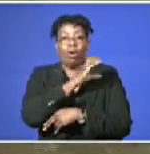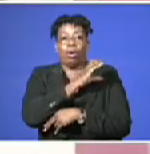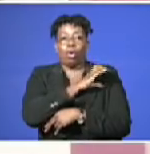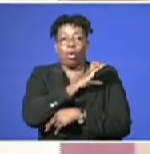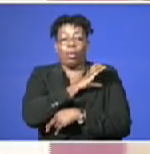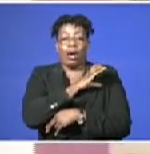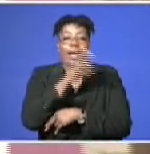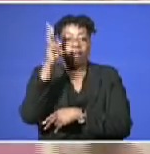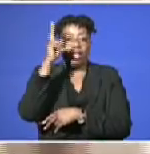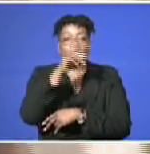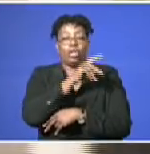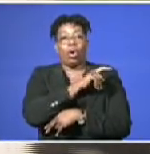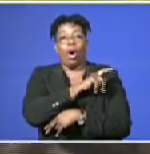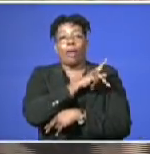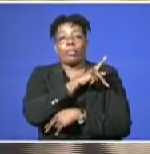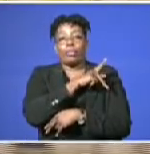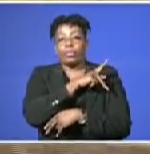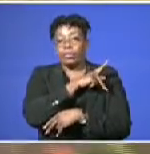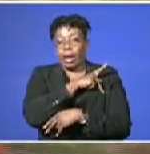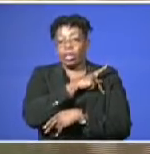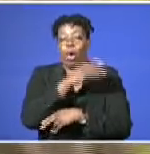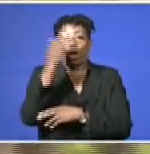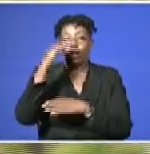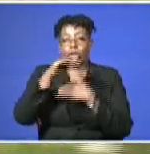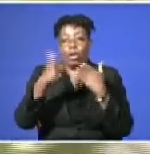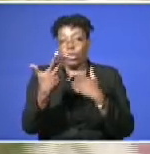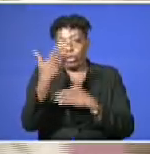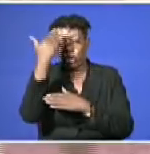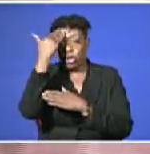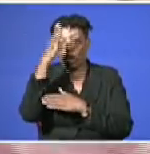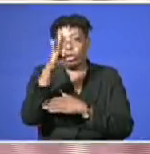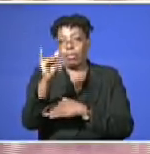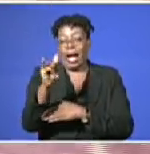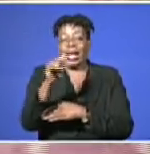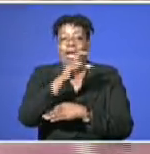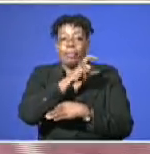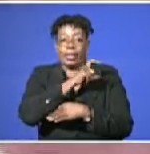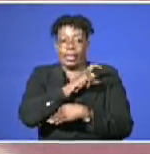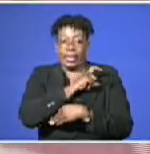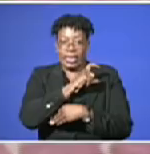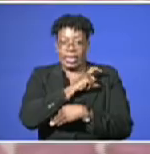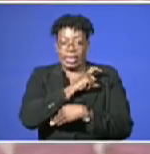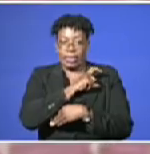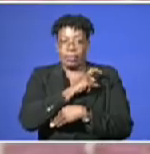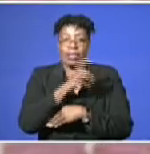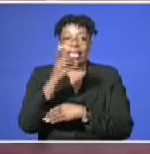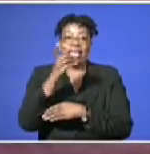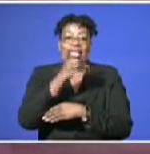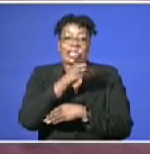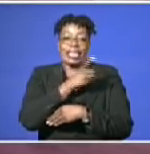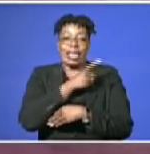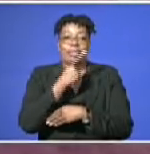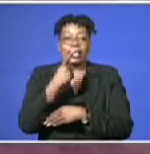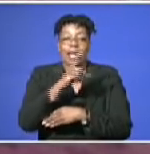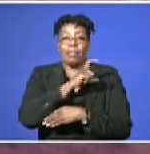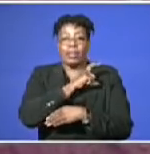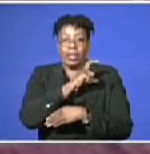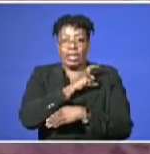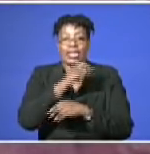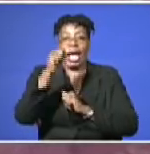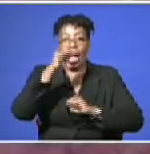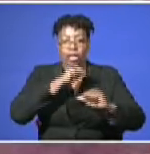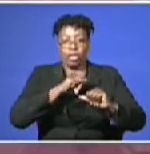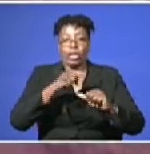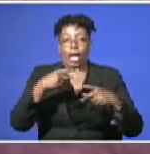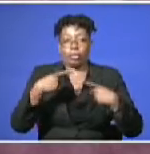All were known to police. In the wake of public criticism that excessive force may have been used, Dame says police actions may have been warranted as